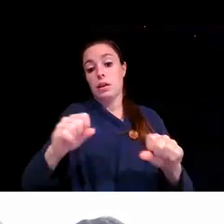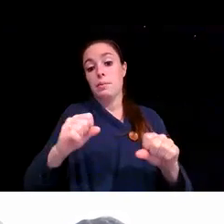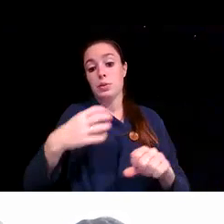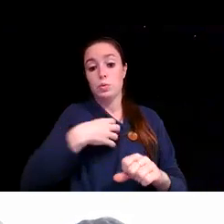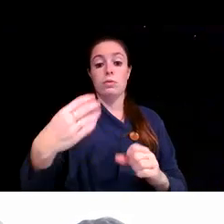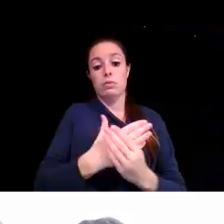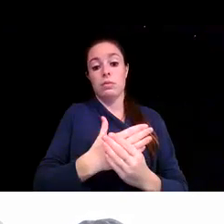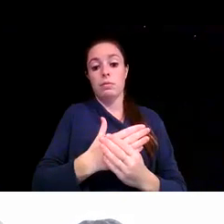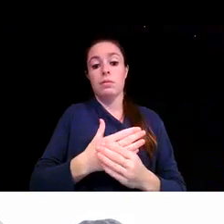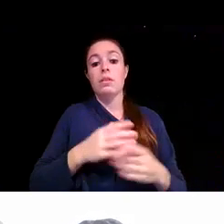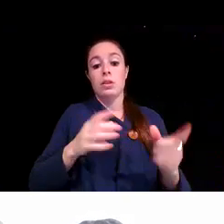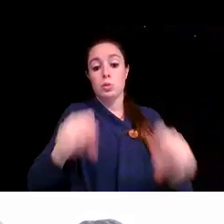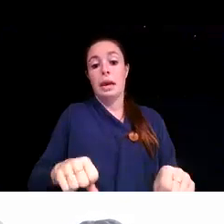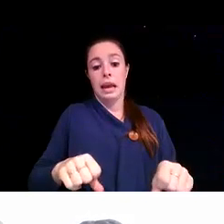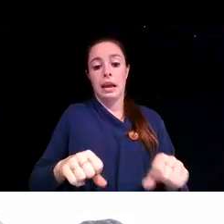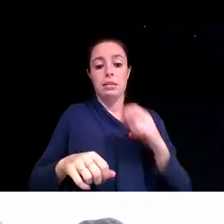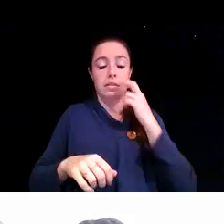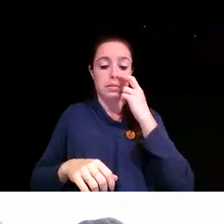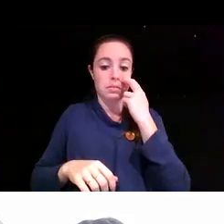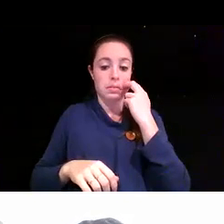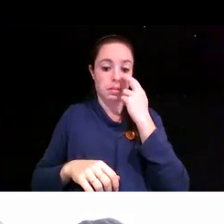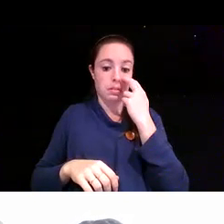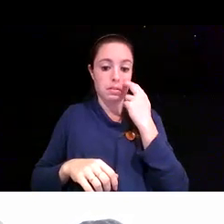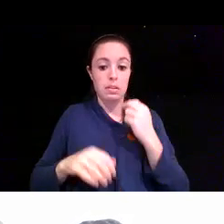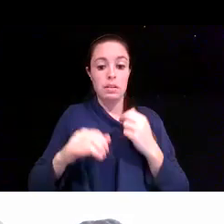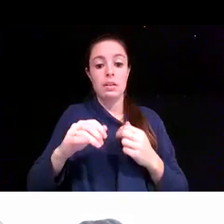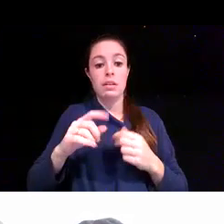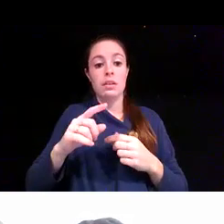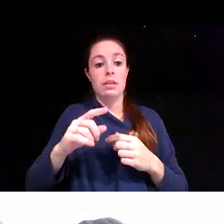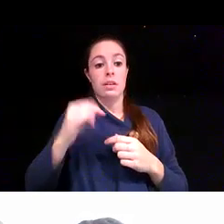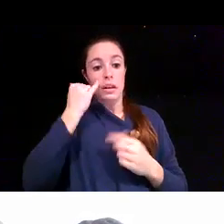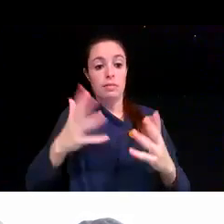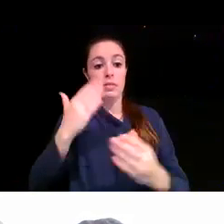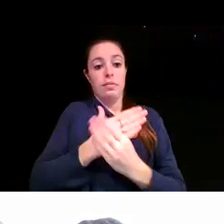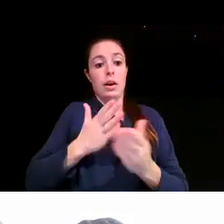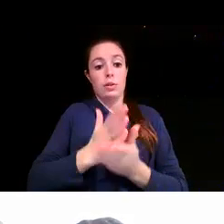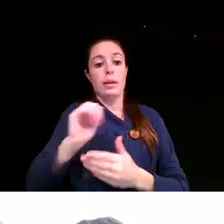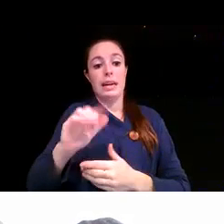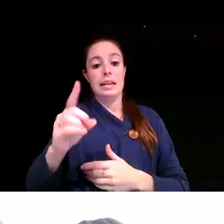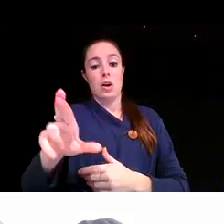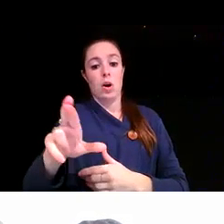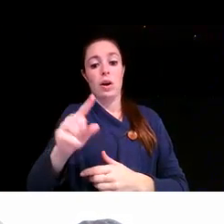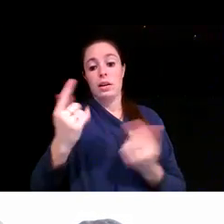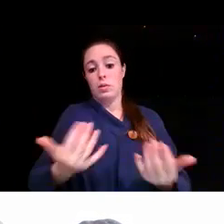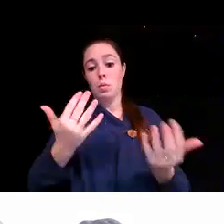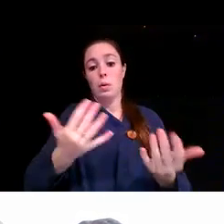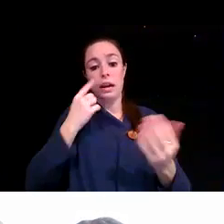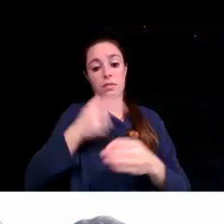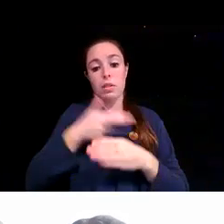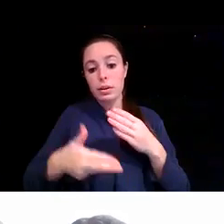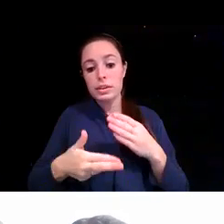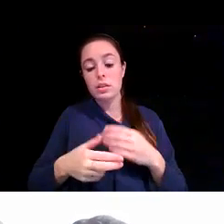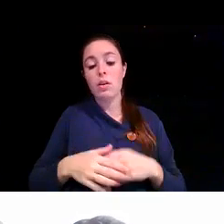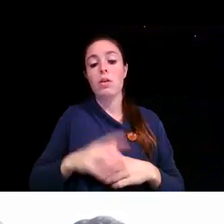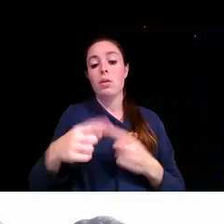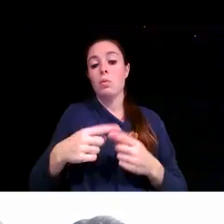through the ADR, and while waiting for outcome of submitted tickets or